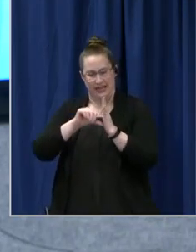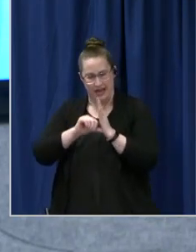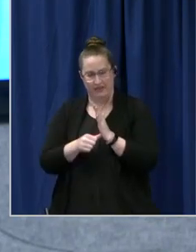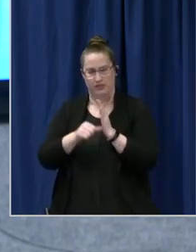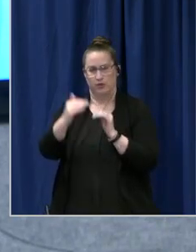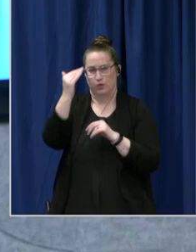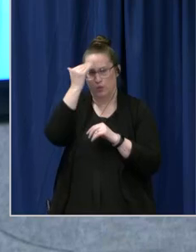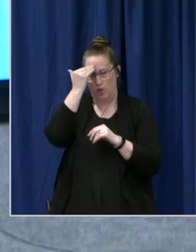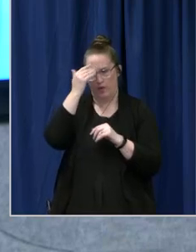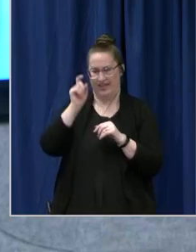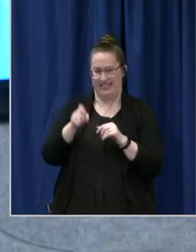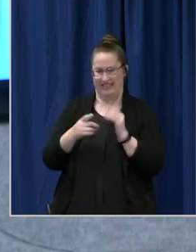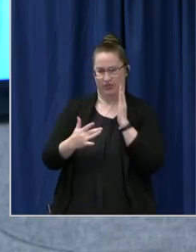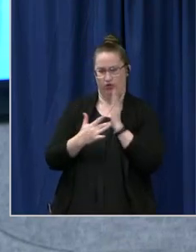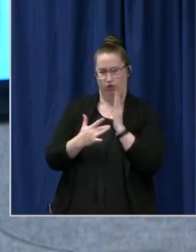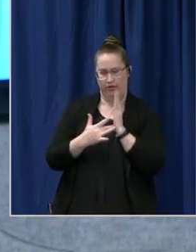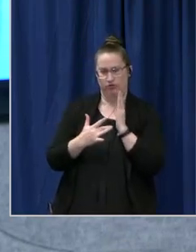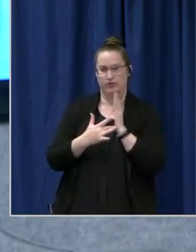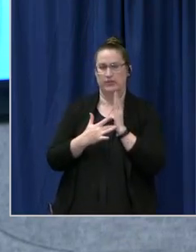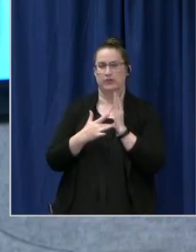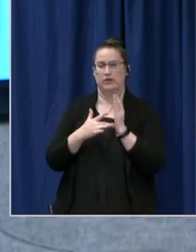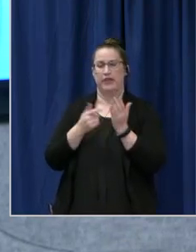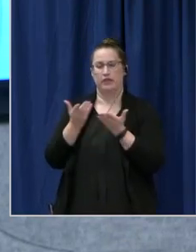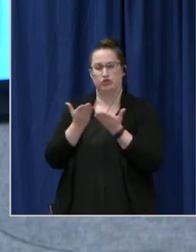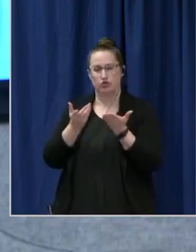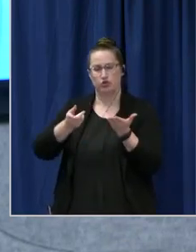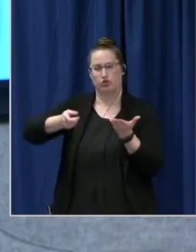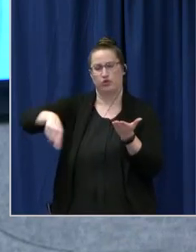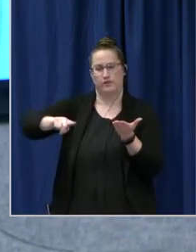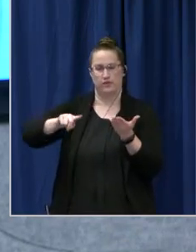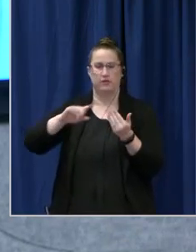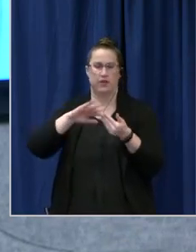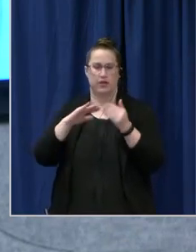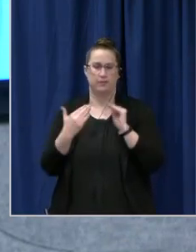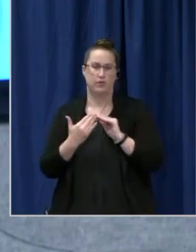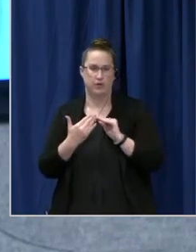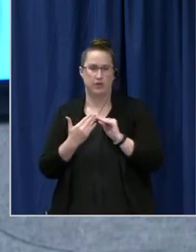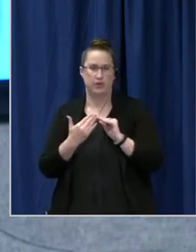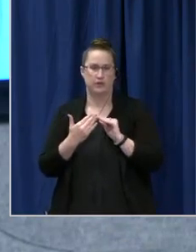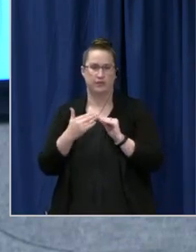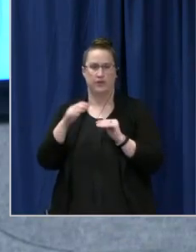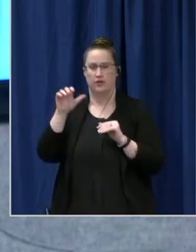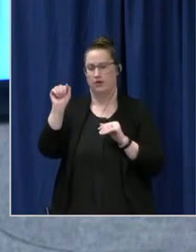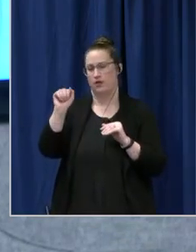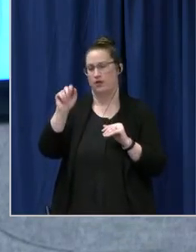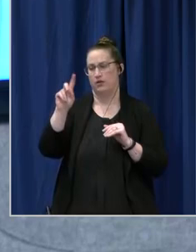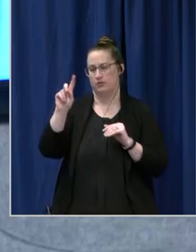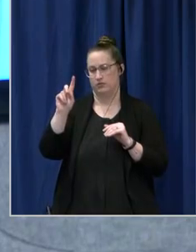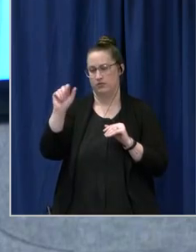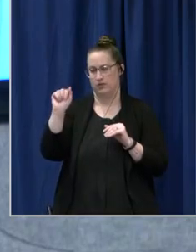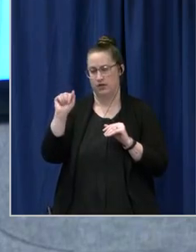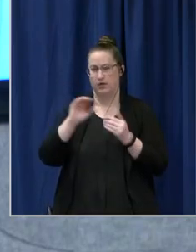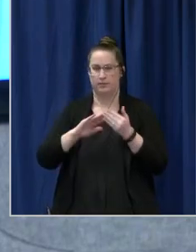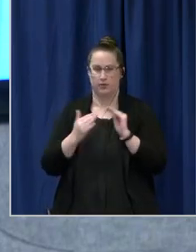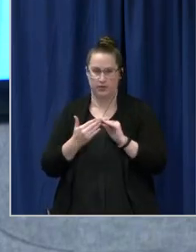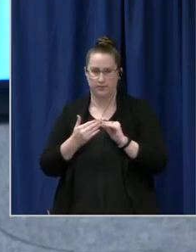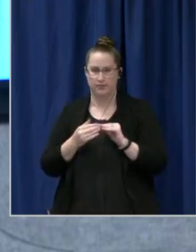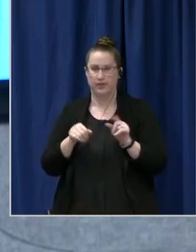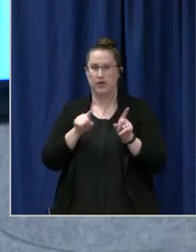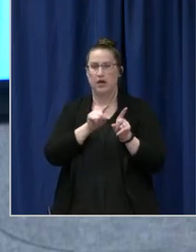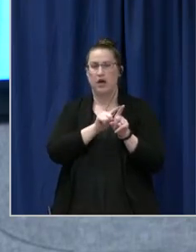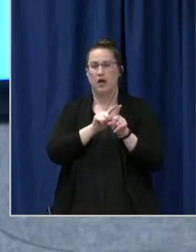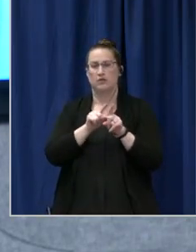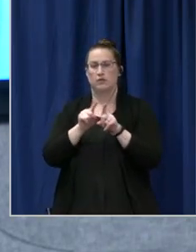for technology that serves the community, the American disability community. As